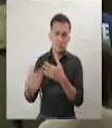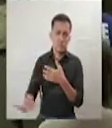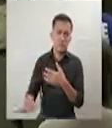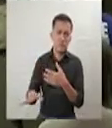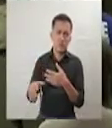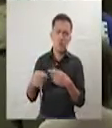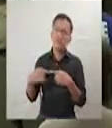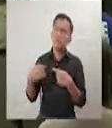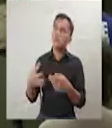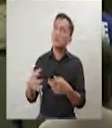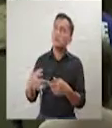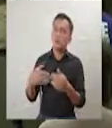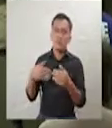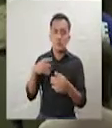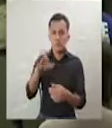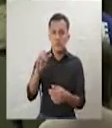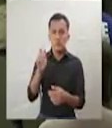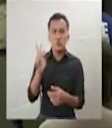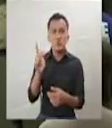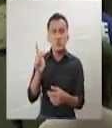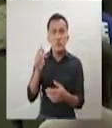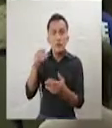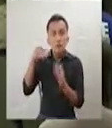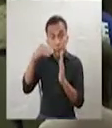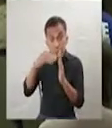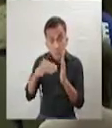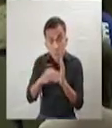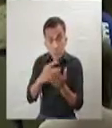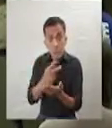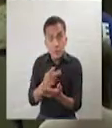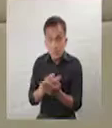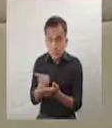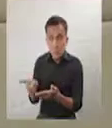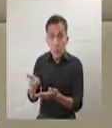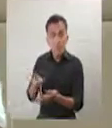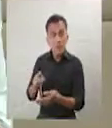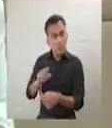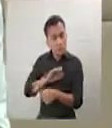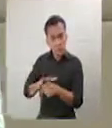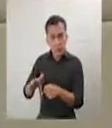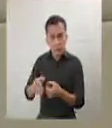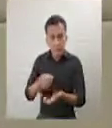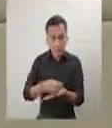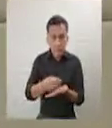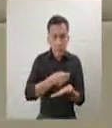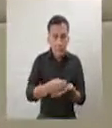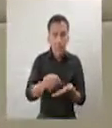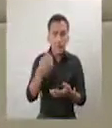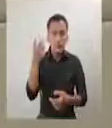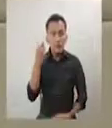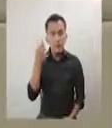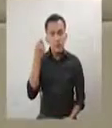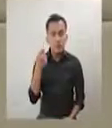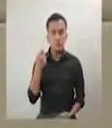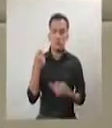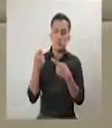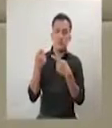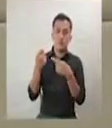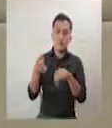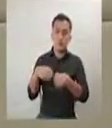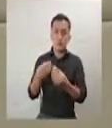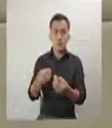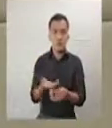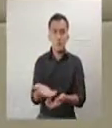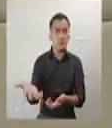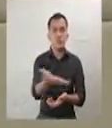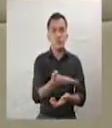already up to 123 billion pesos. This is enough to buy insurances to